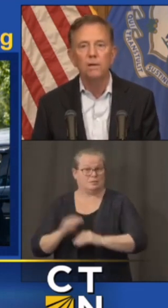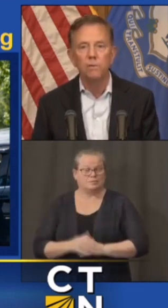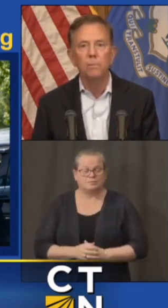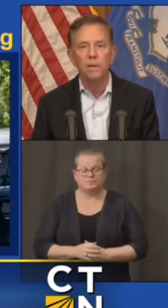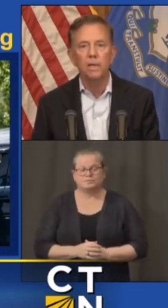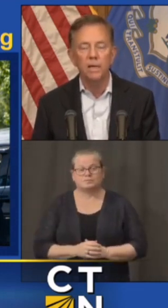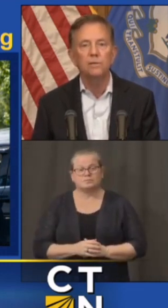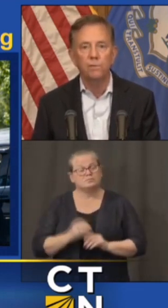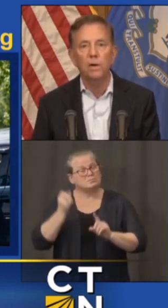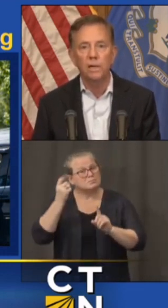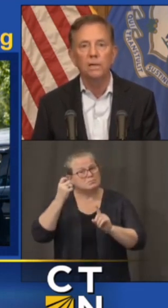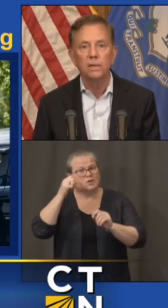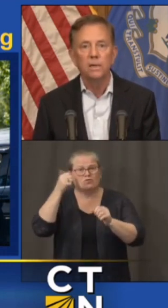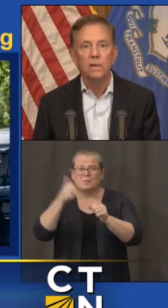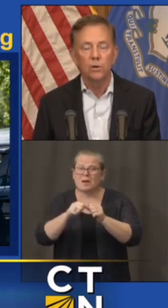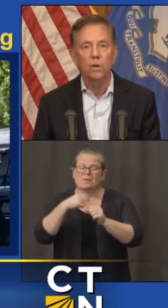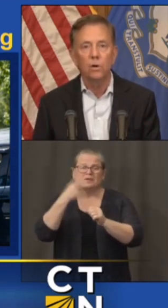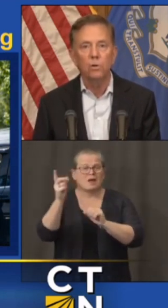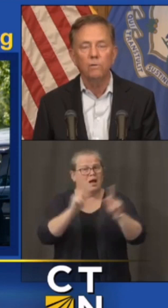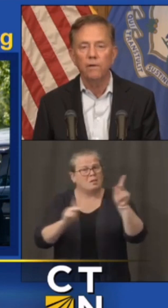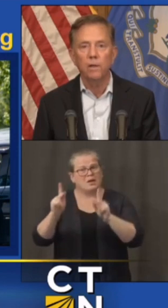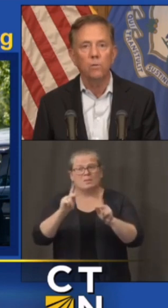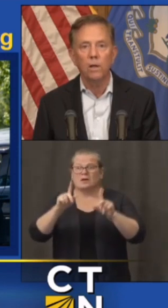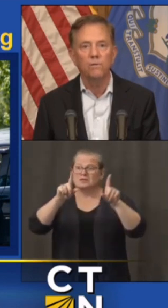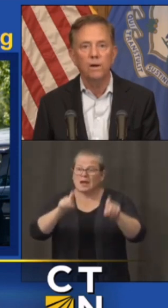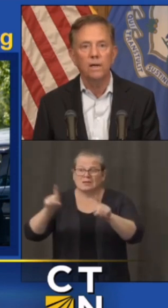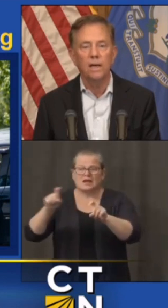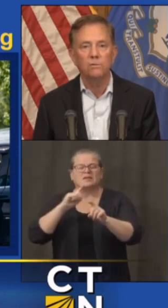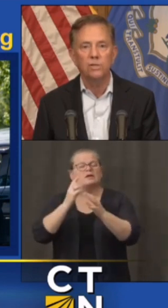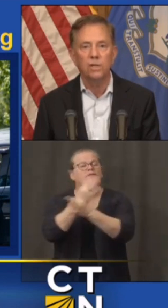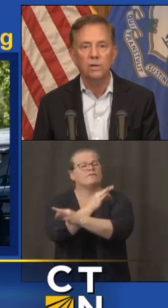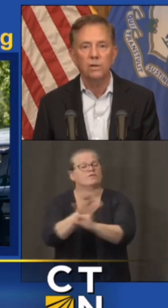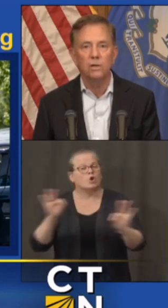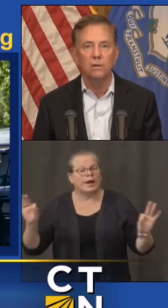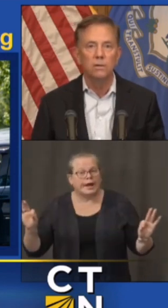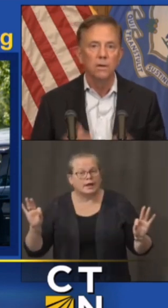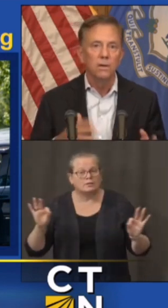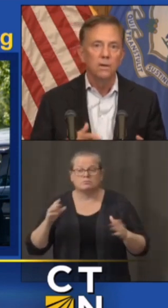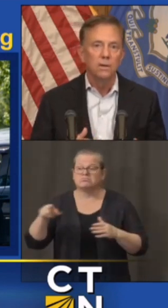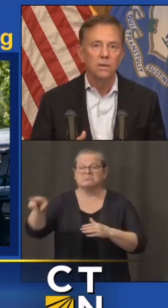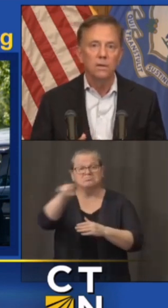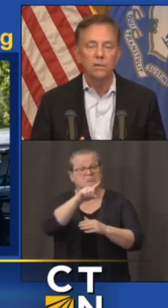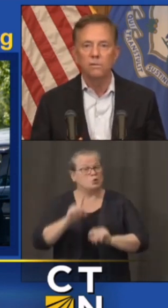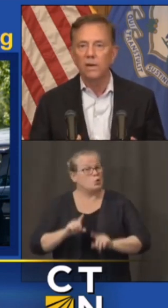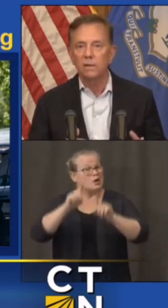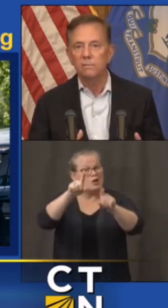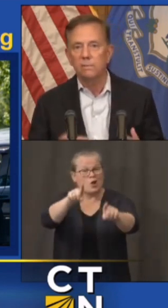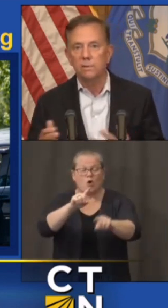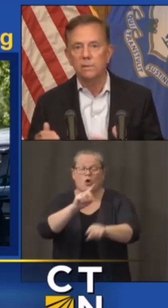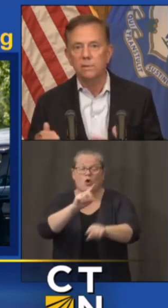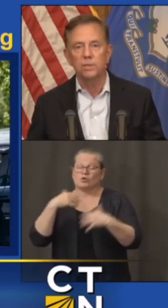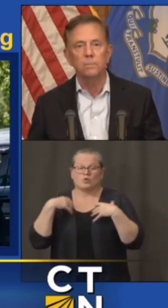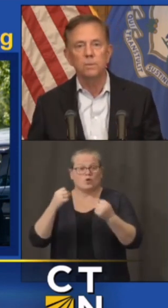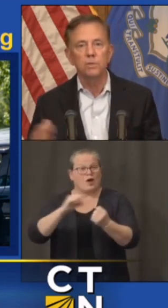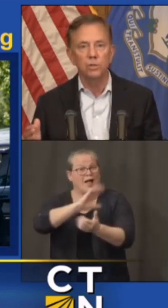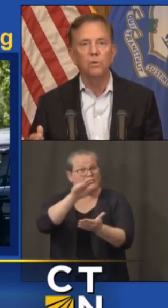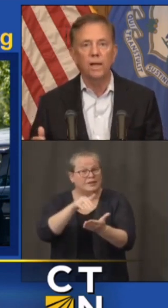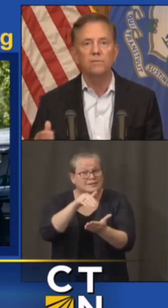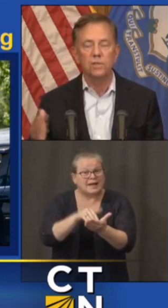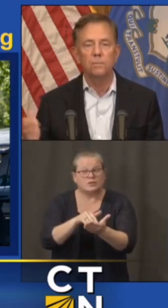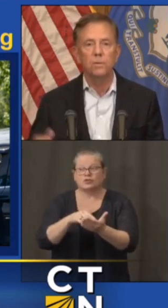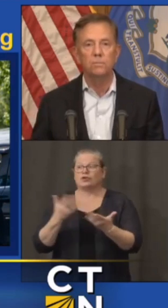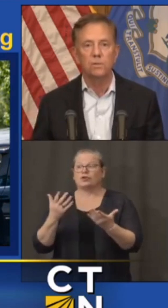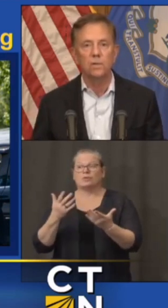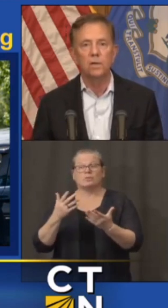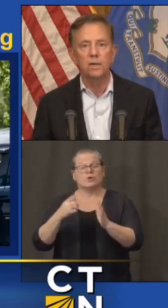Remember, tell everybody it's free. You can go to a federally qualified health center. You've got symptoms, you don't